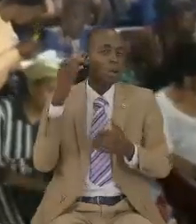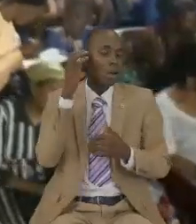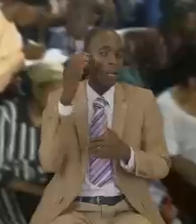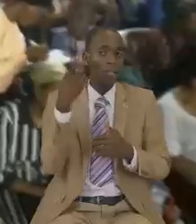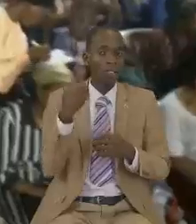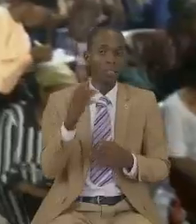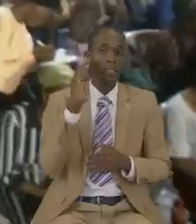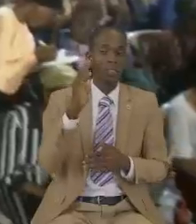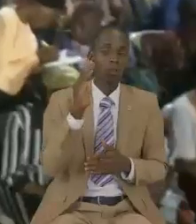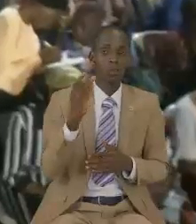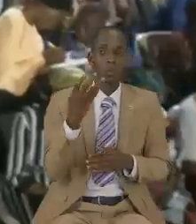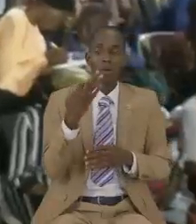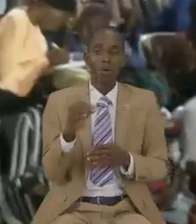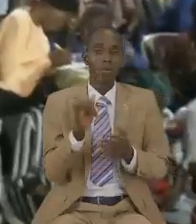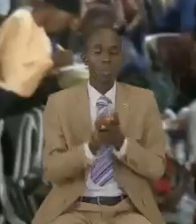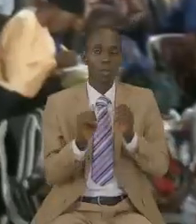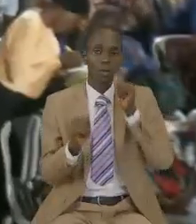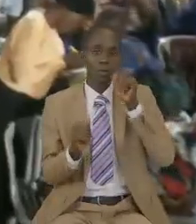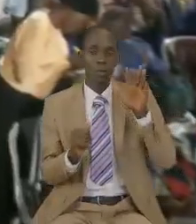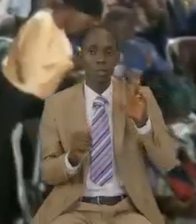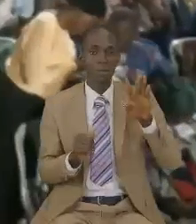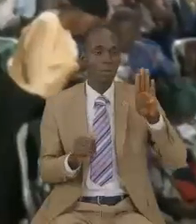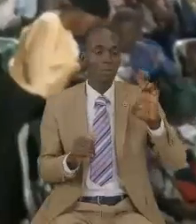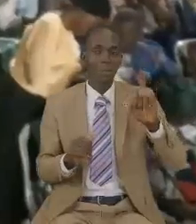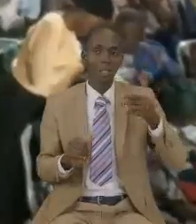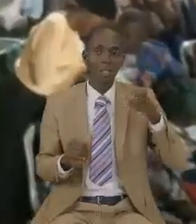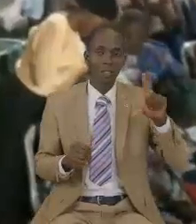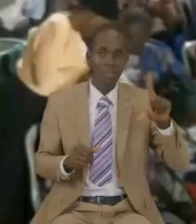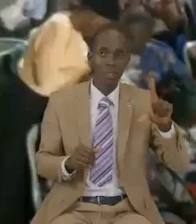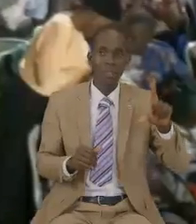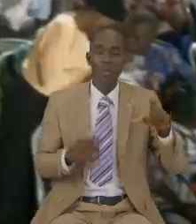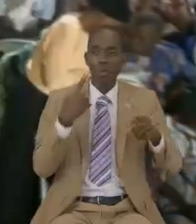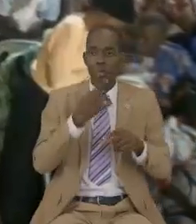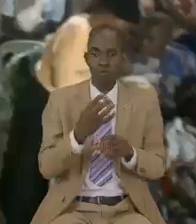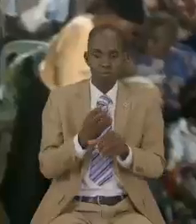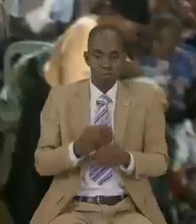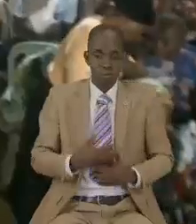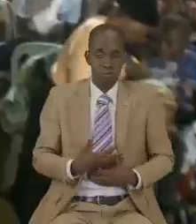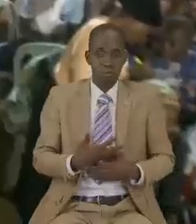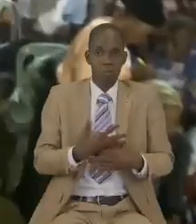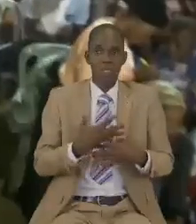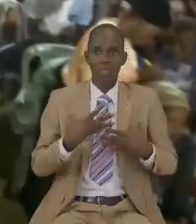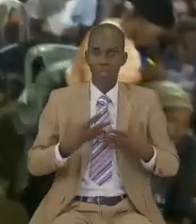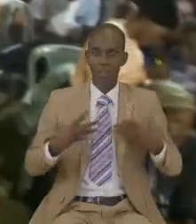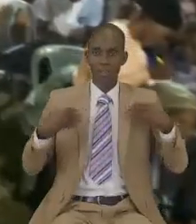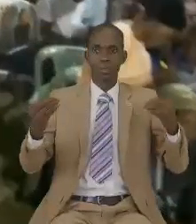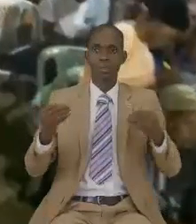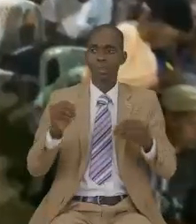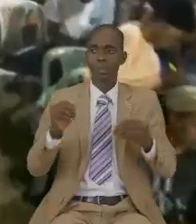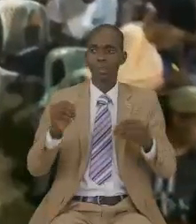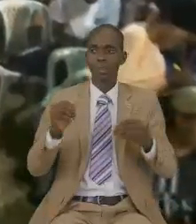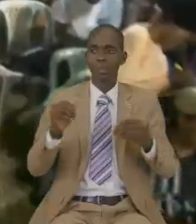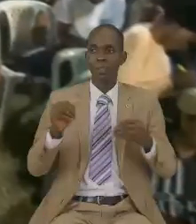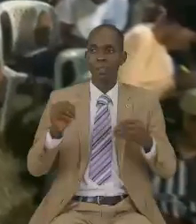plead with you, just come into these premises quietly from where you are so we